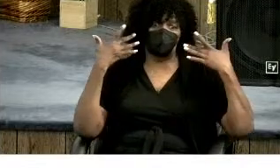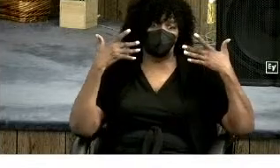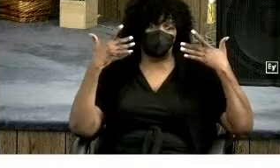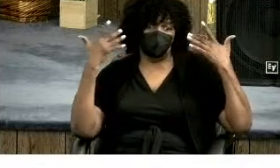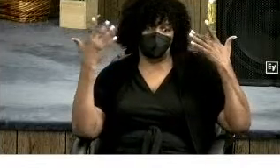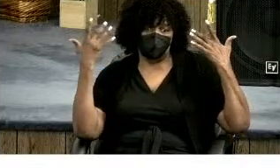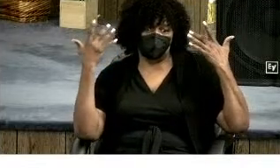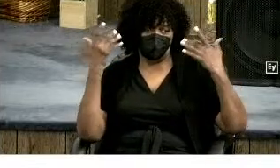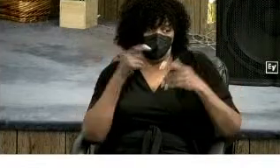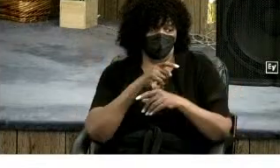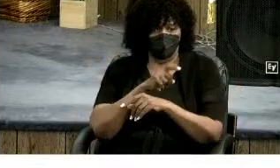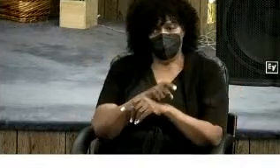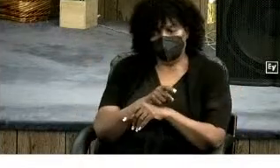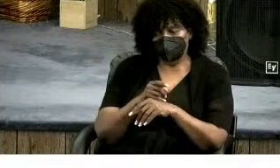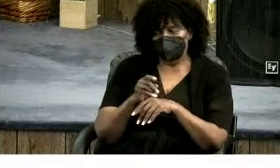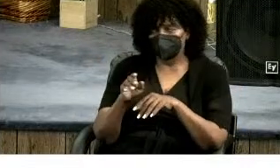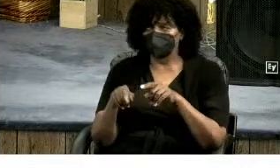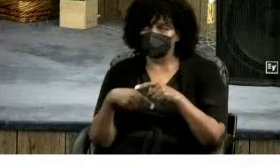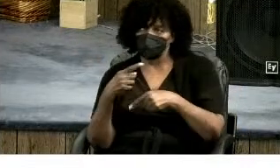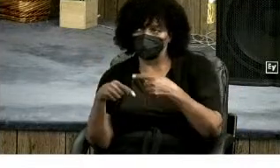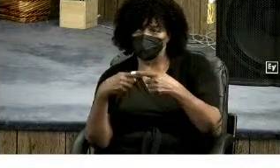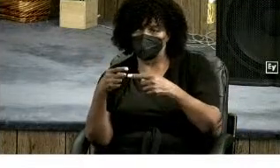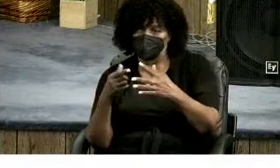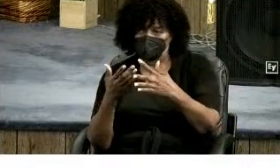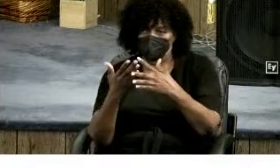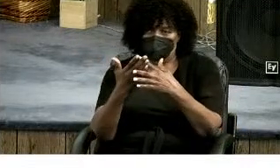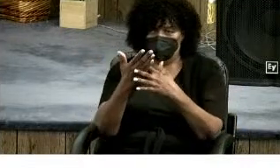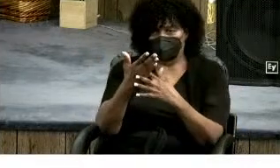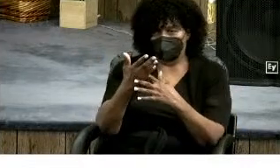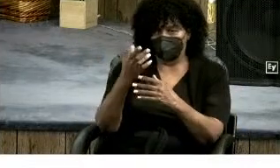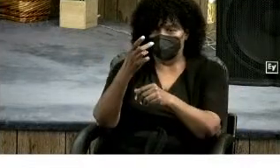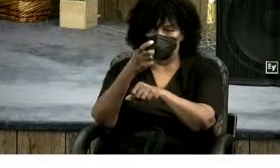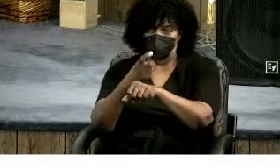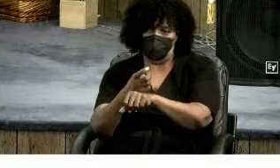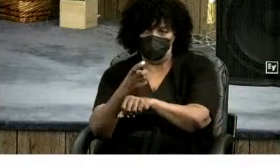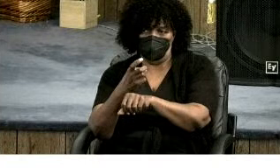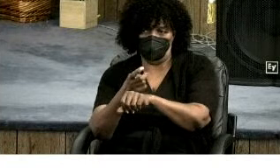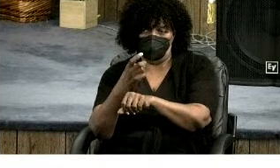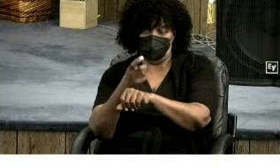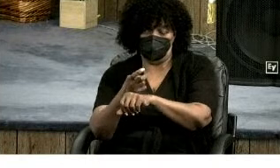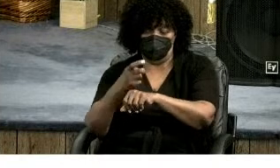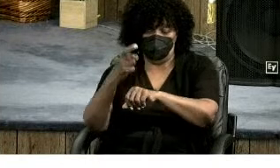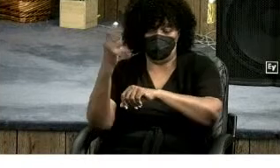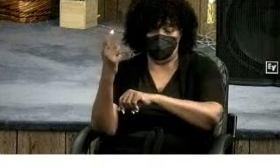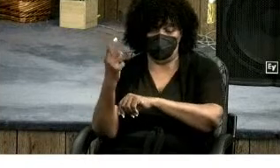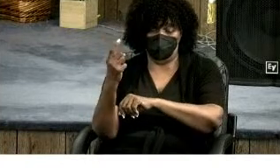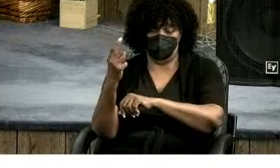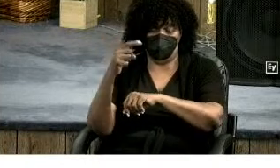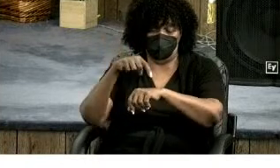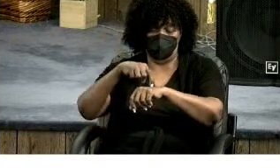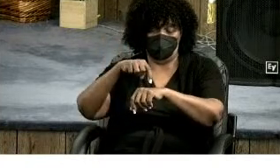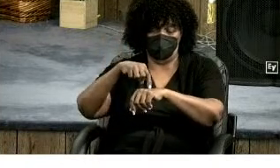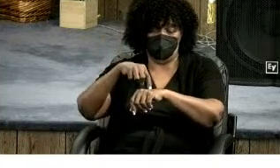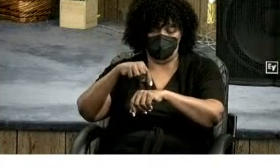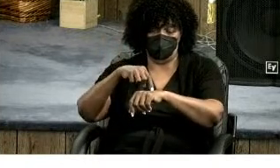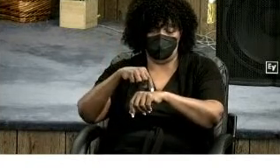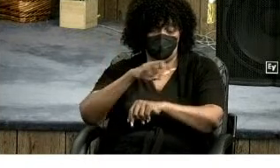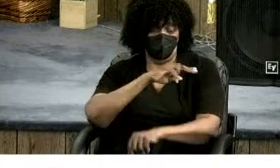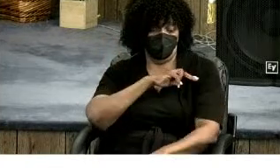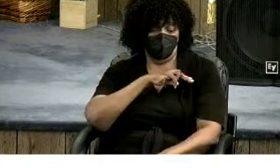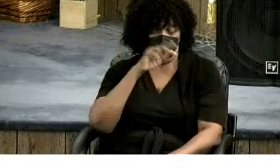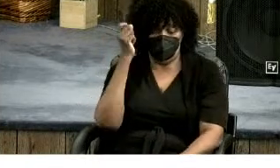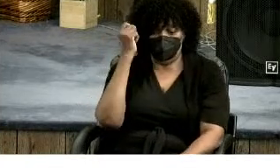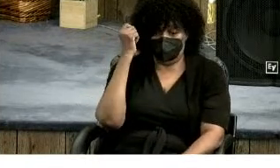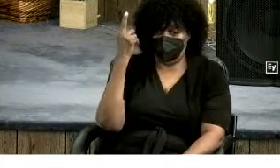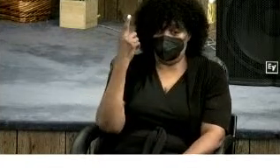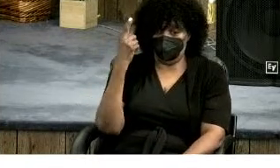jokes. You just going through the motions. It got to be heartache. And then Nehemiah, see, he understands,